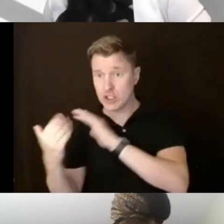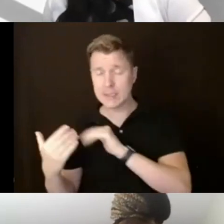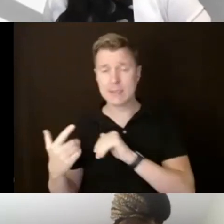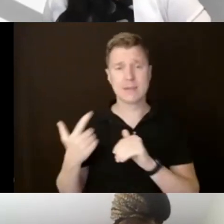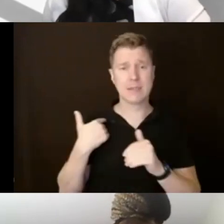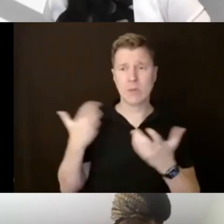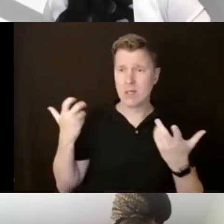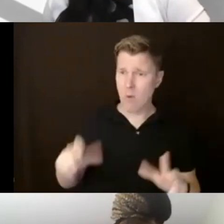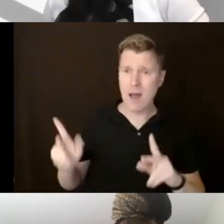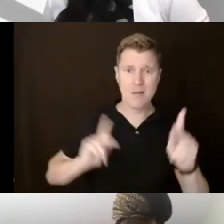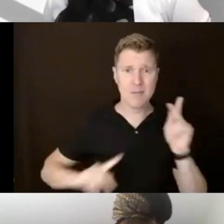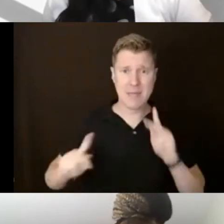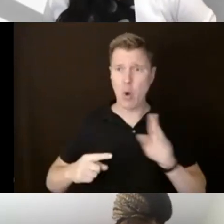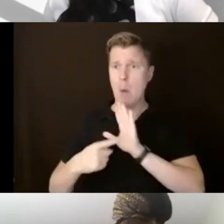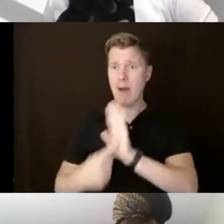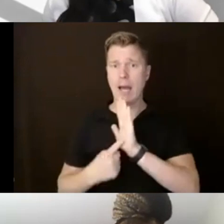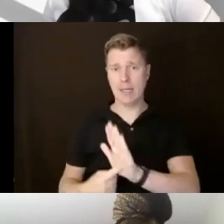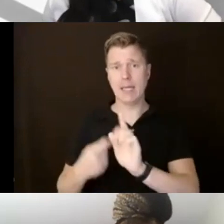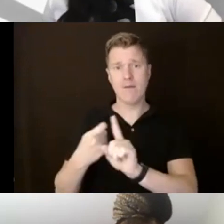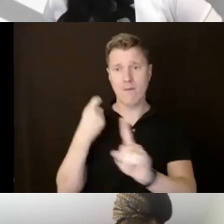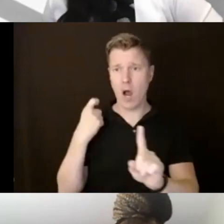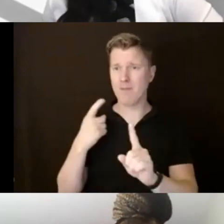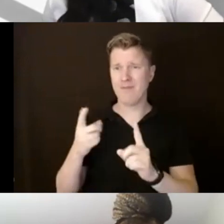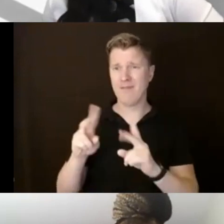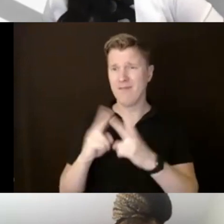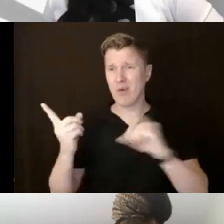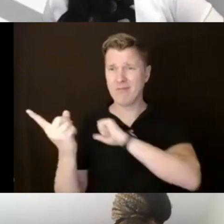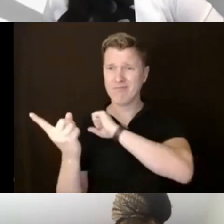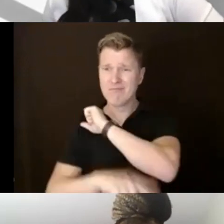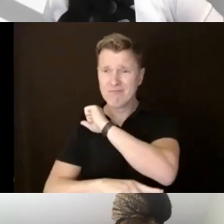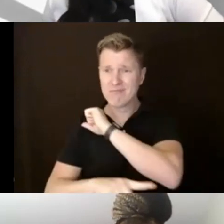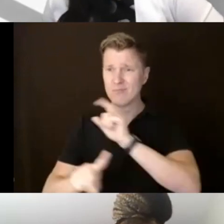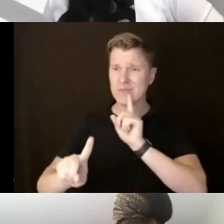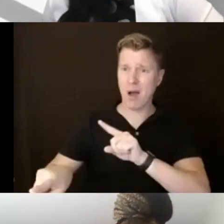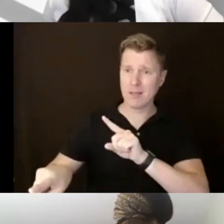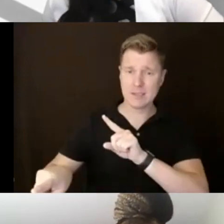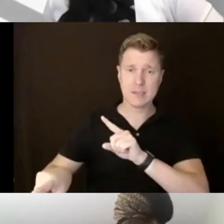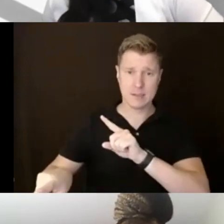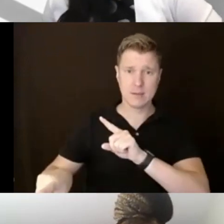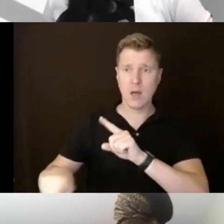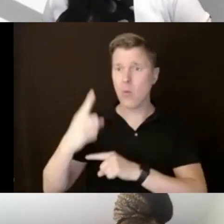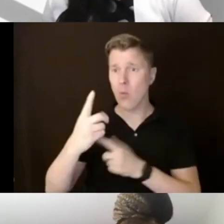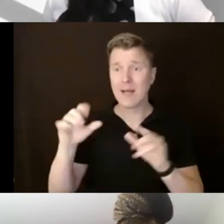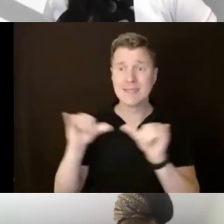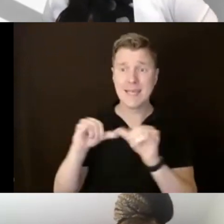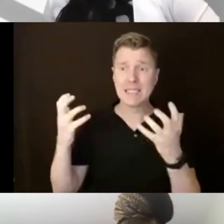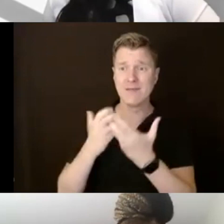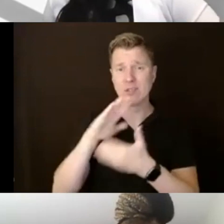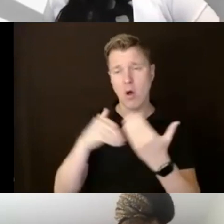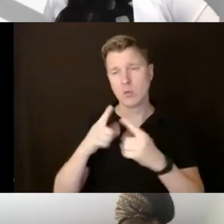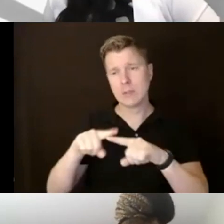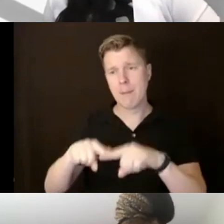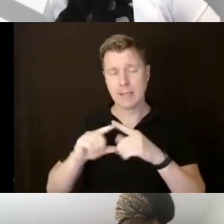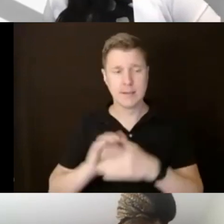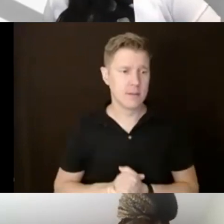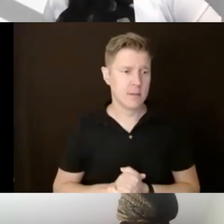people modeling off of, very punitive responses, one size fits all. So it depends.